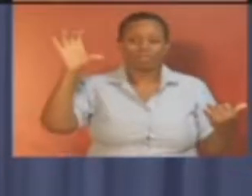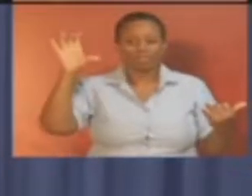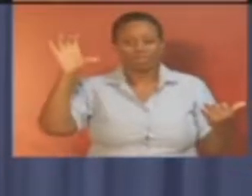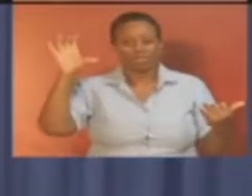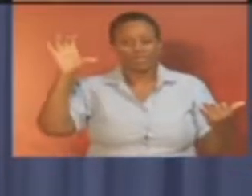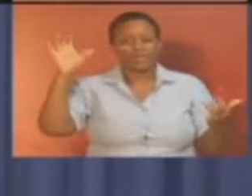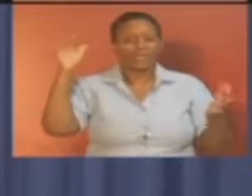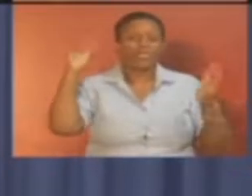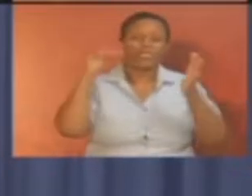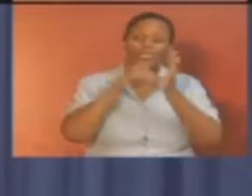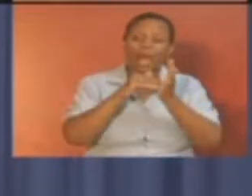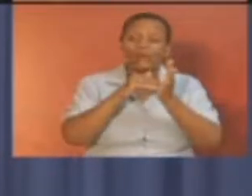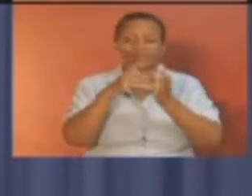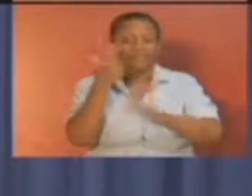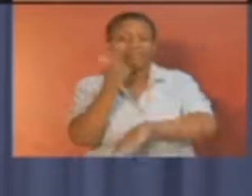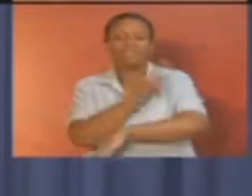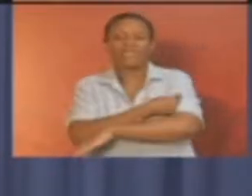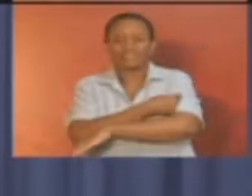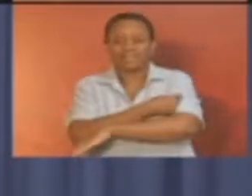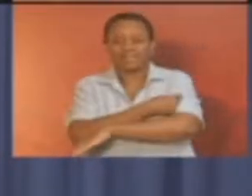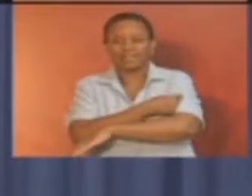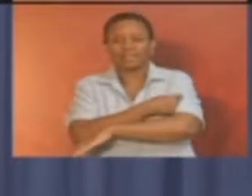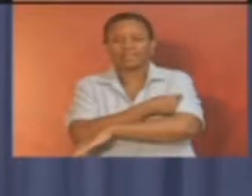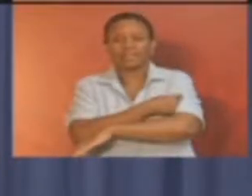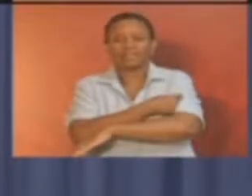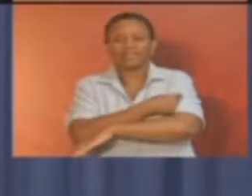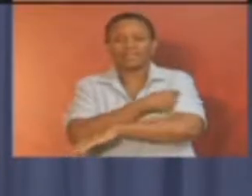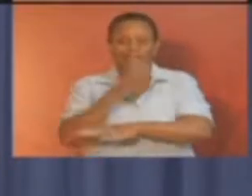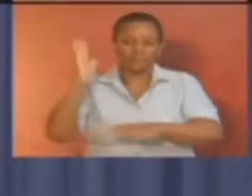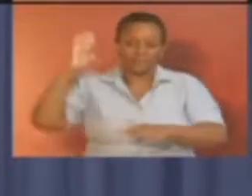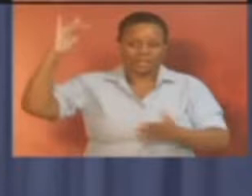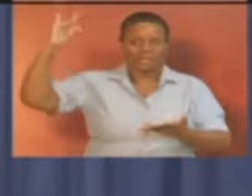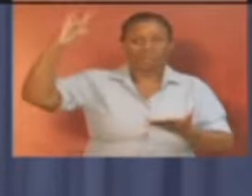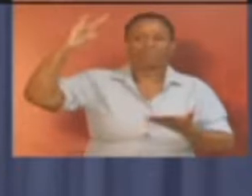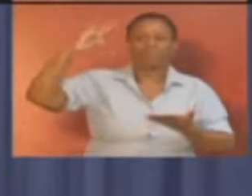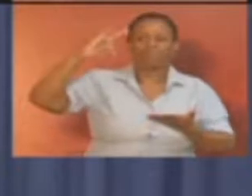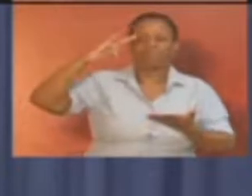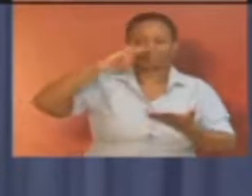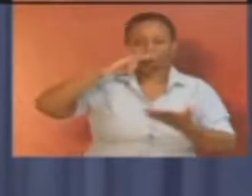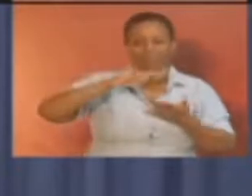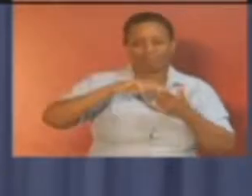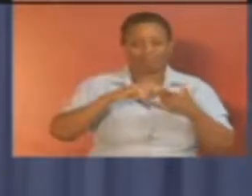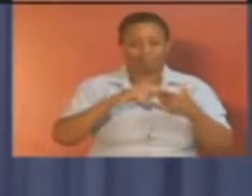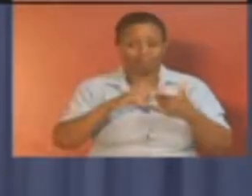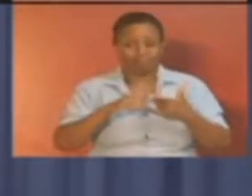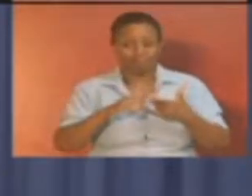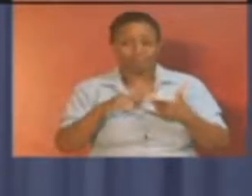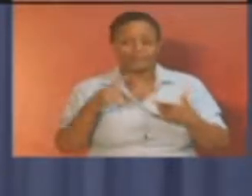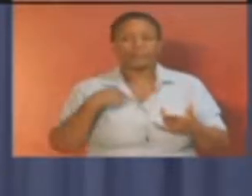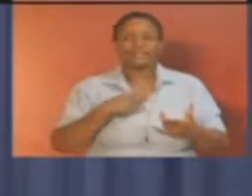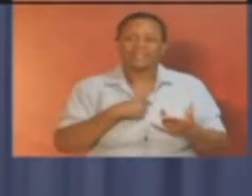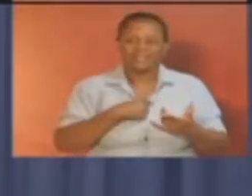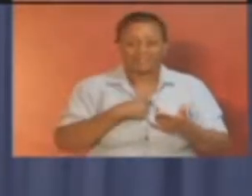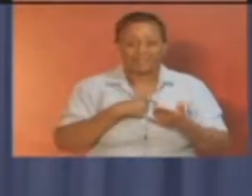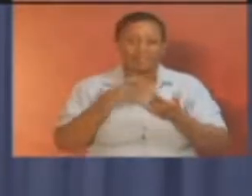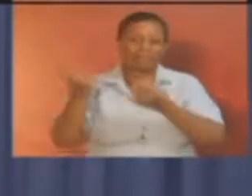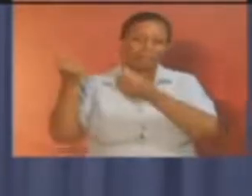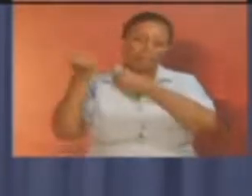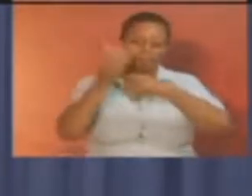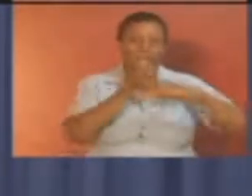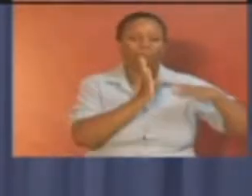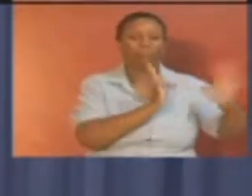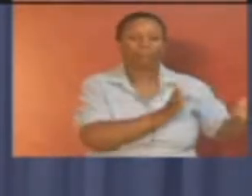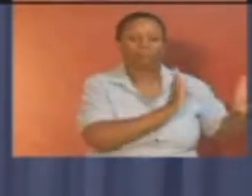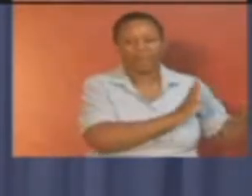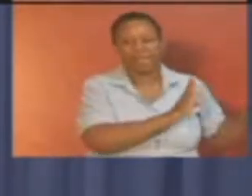will be on its way from early next week. All the preparations we had in place have now swung into